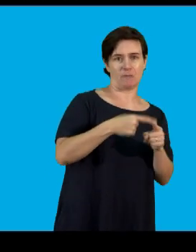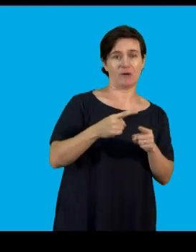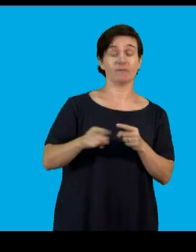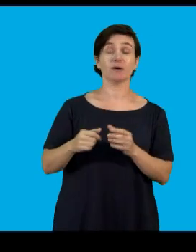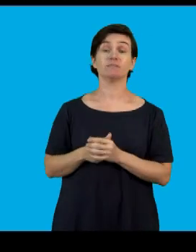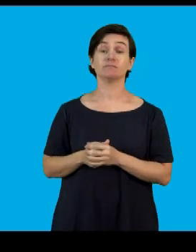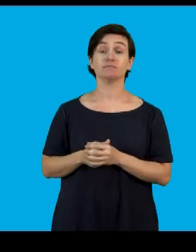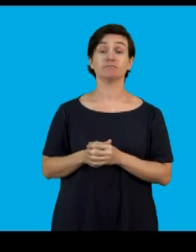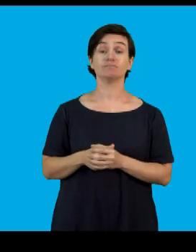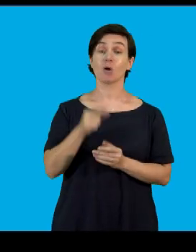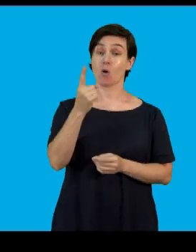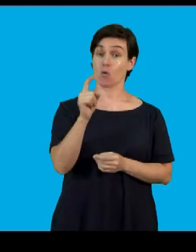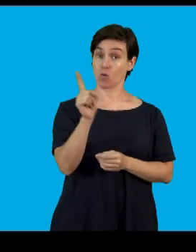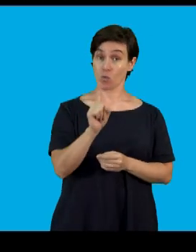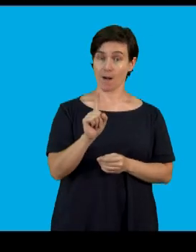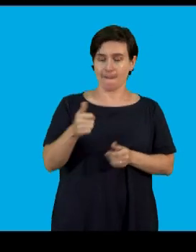It's